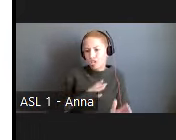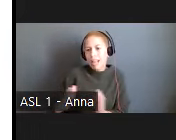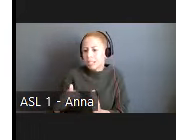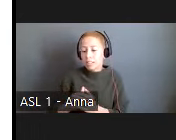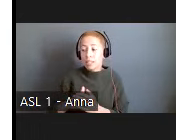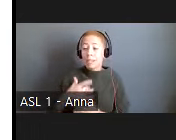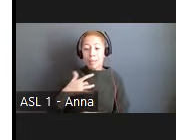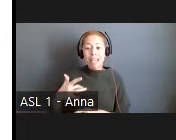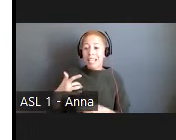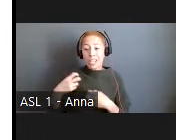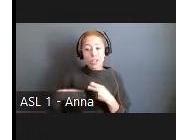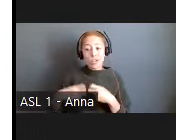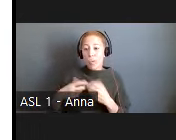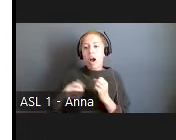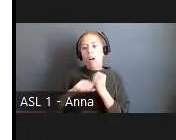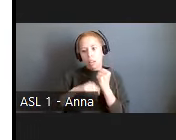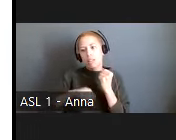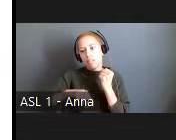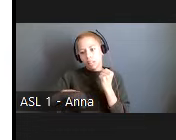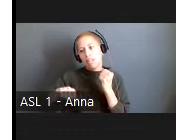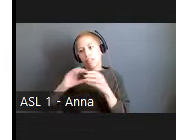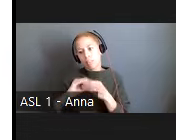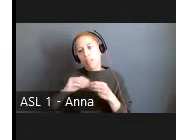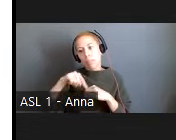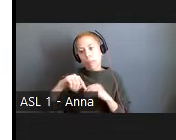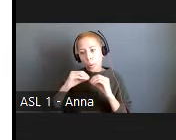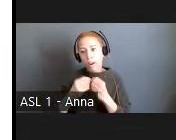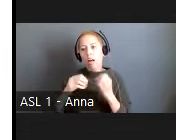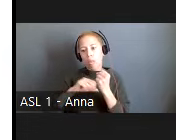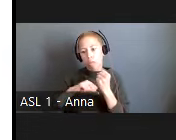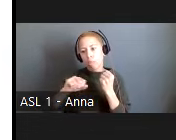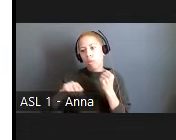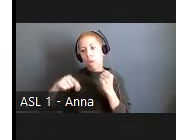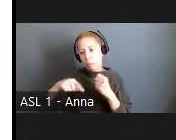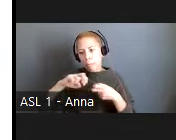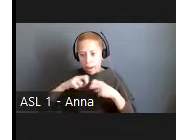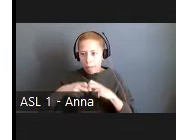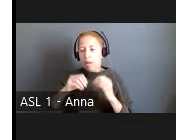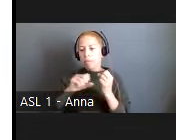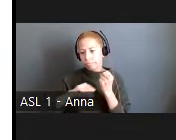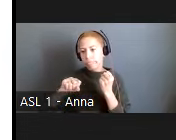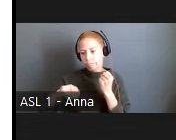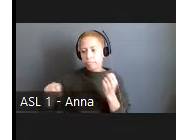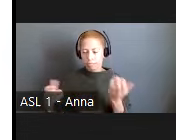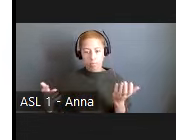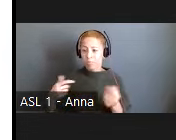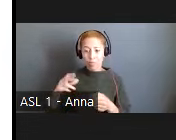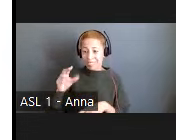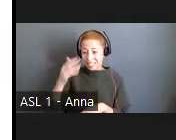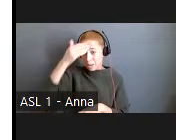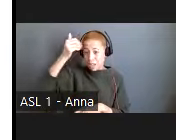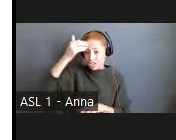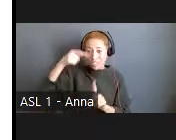going on and on about your organization, or on and on why it's a problem. The only good news about dementia is that everyone agrees with you.